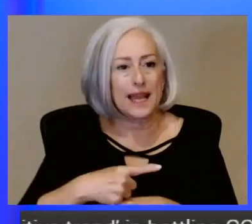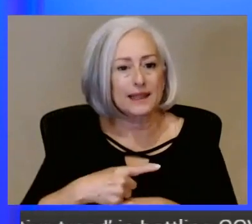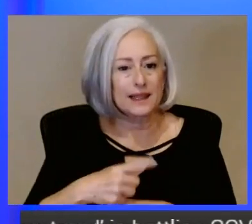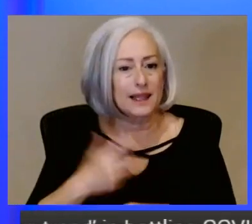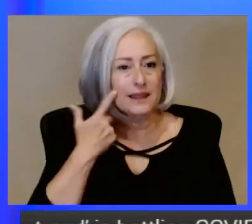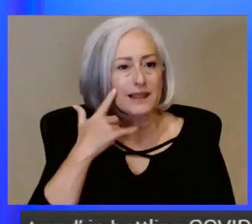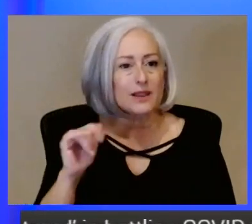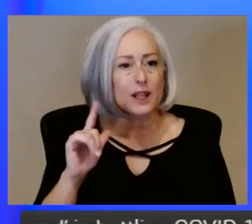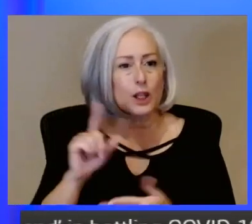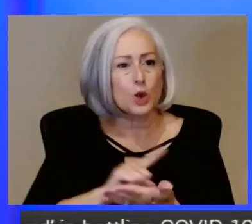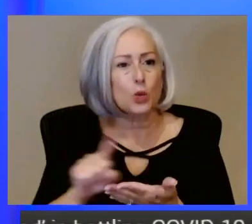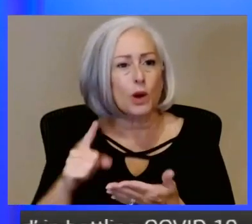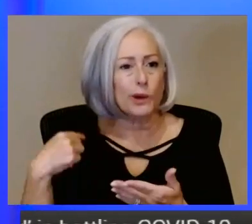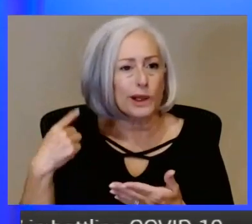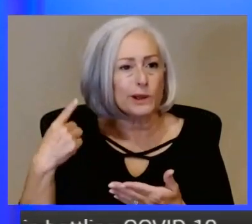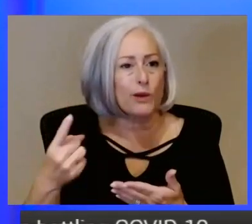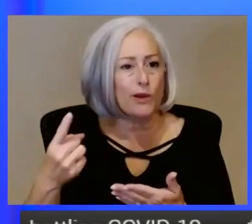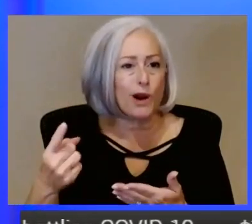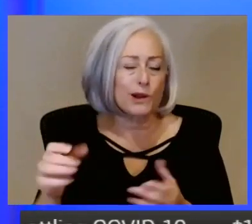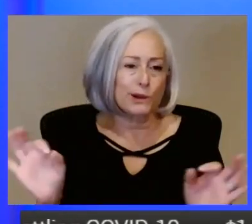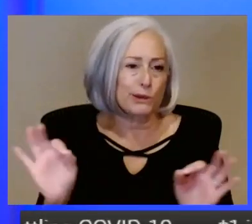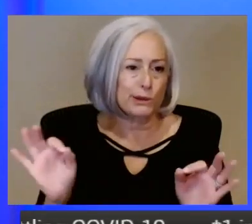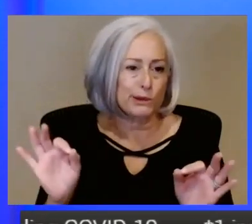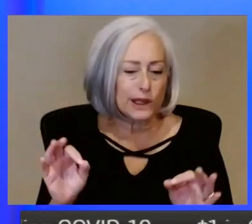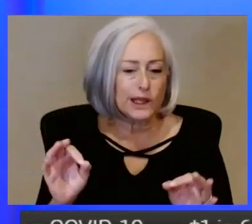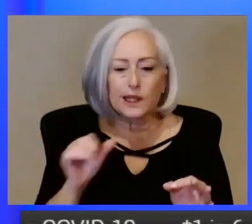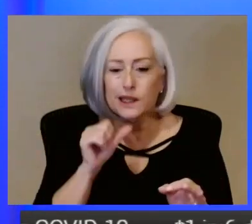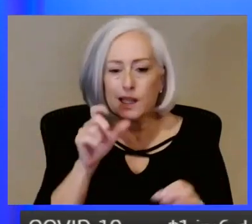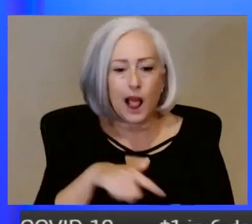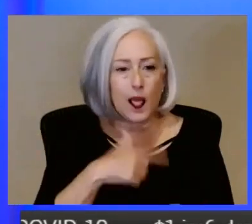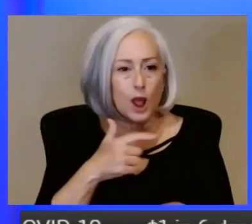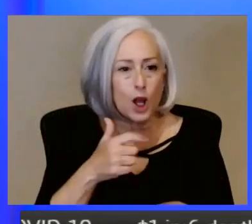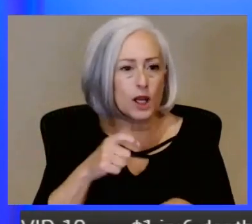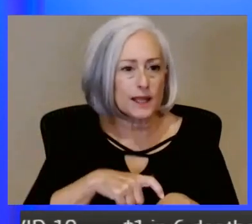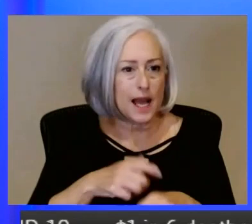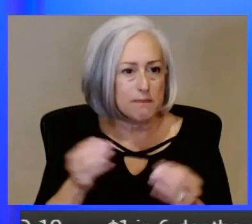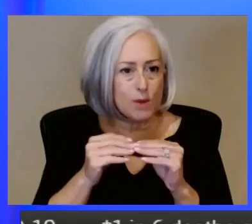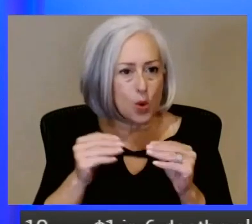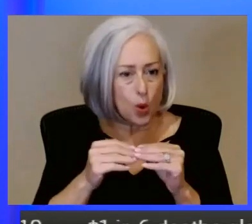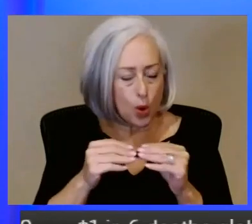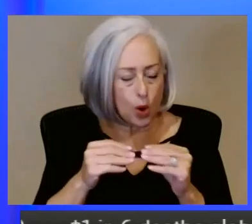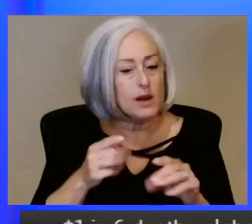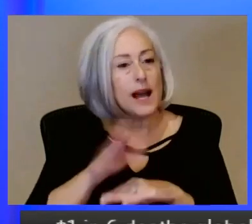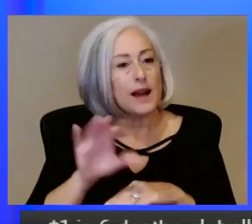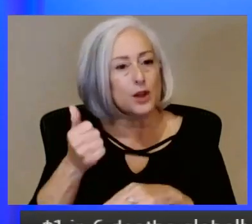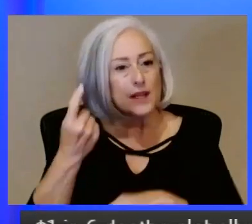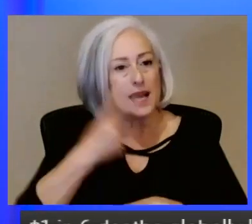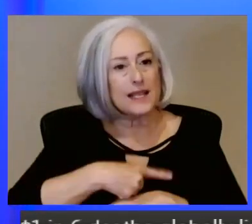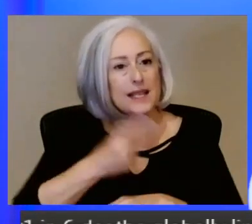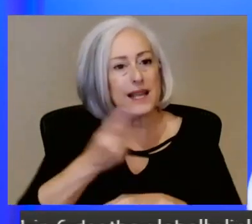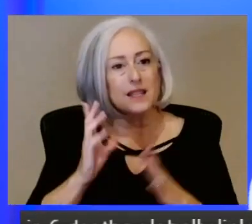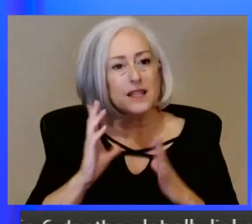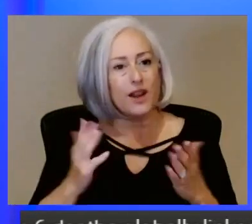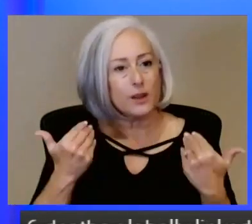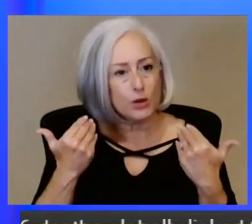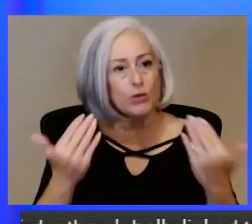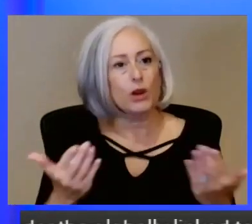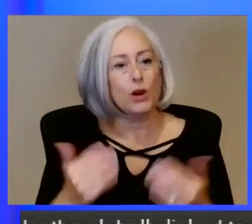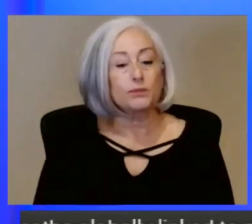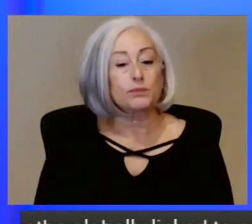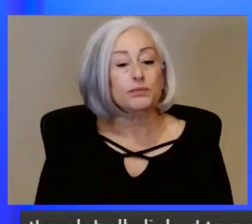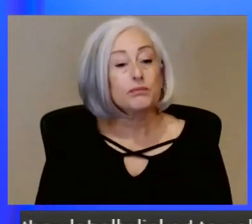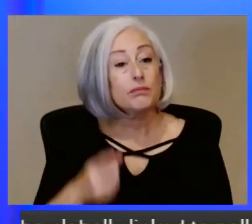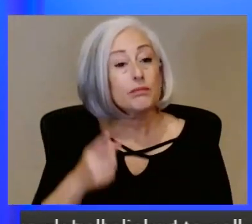point in time, so it wouldn't really be that long. Really after that 10 days, you should be okay to get back out and do what you want to do. Now always, if you are concerned